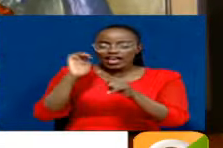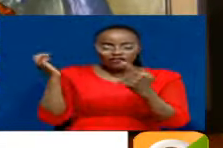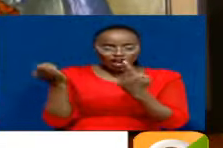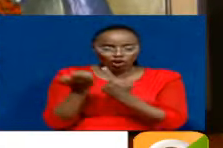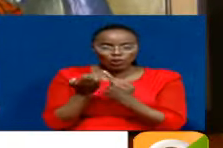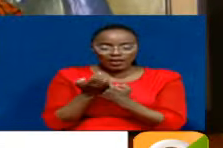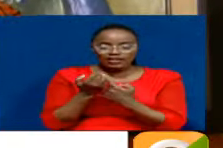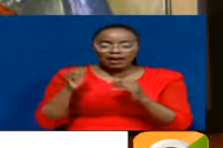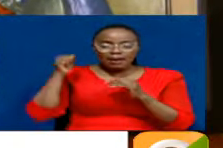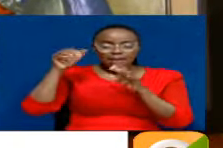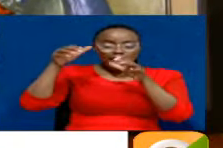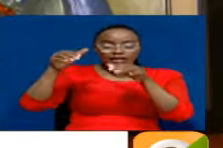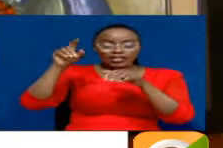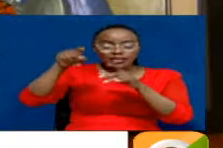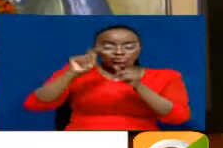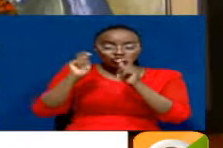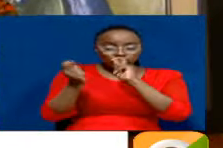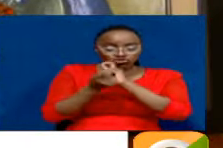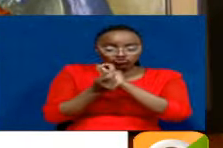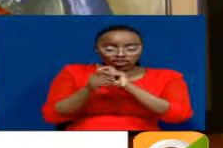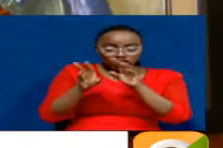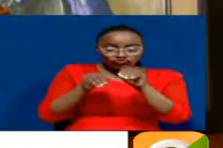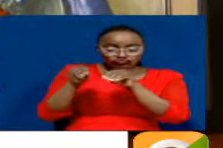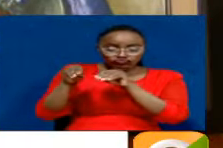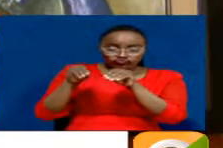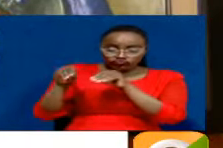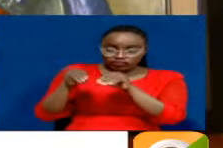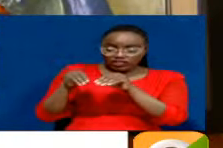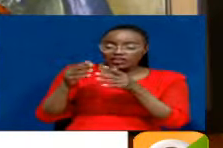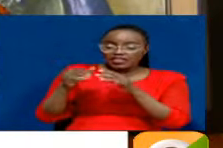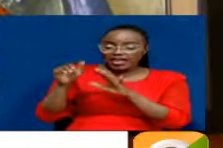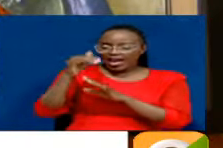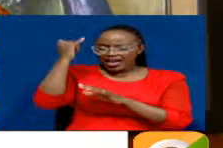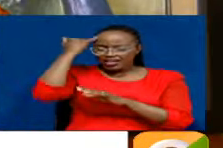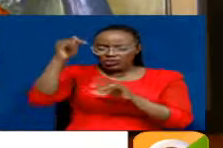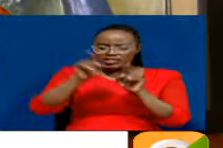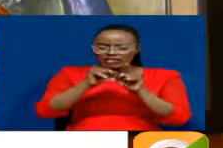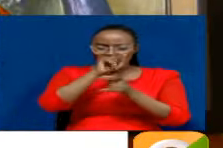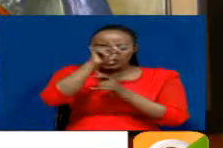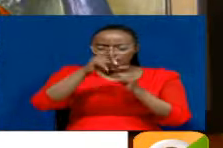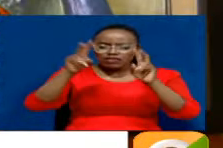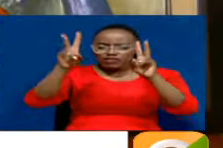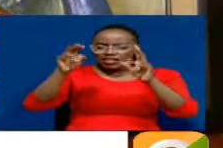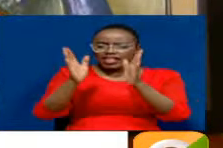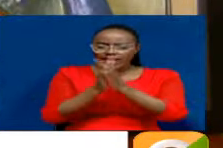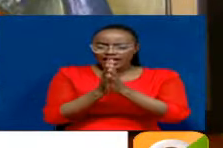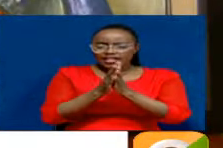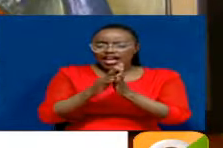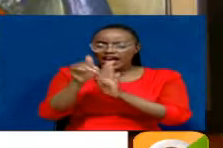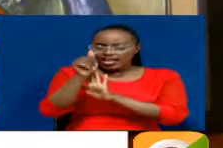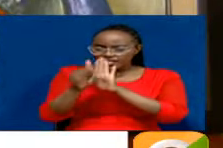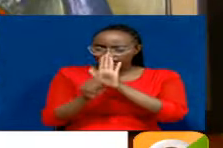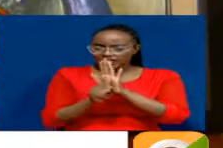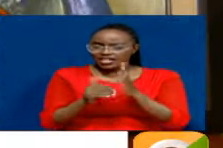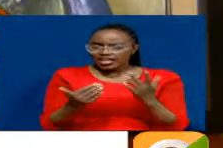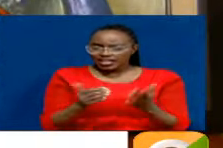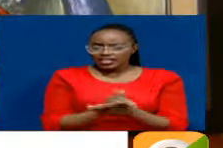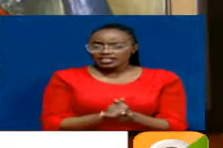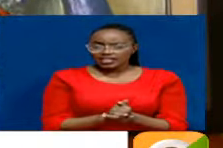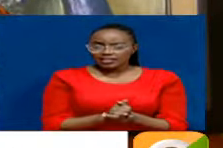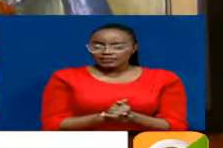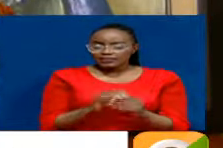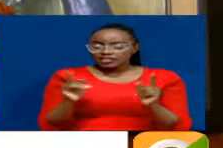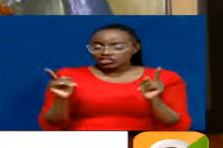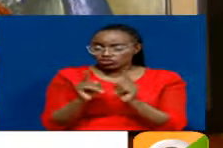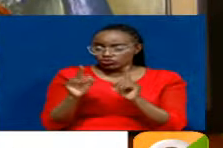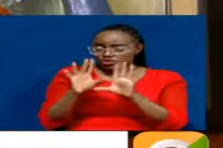environment, need to model their ideologies around a certain theme and agenda. So,